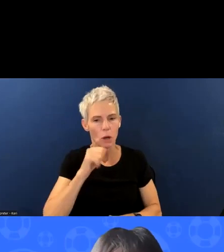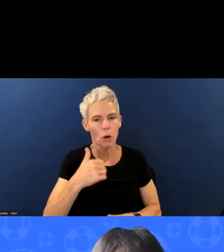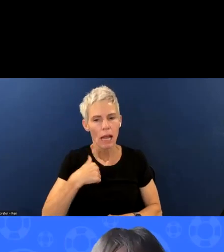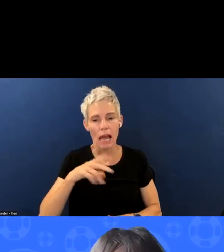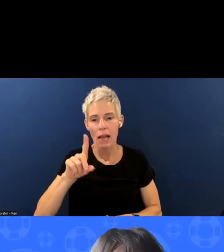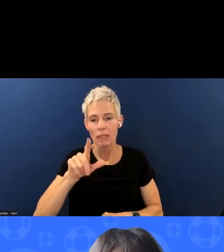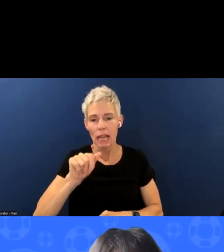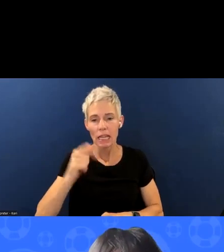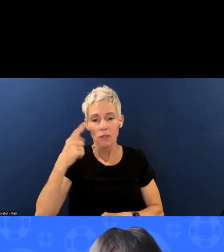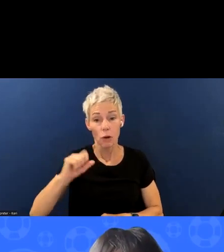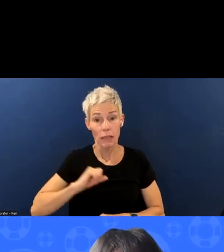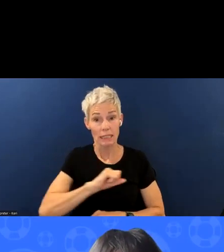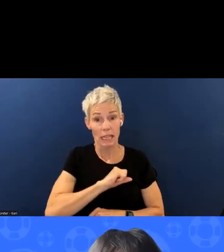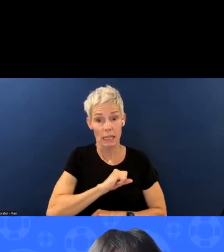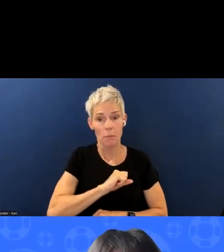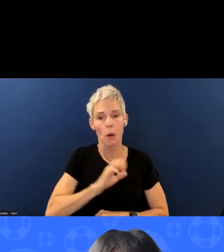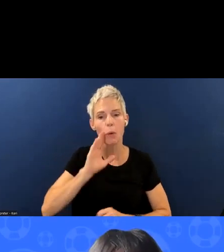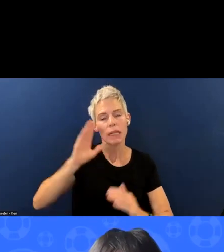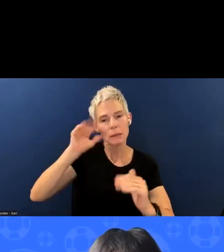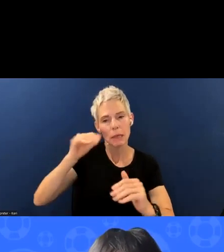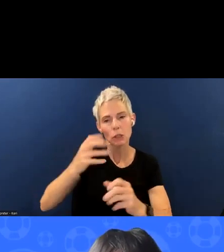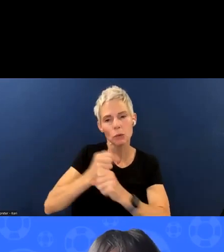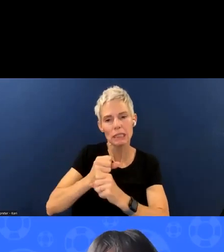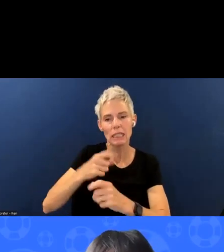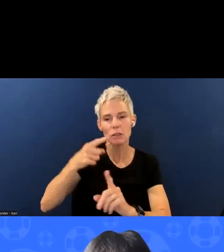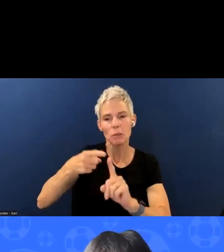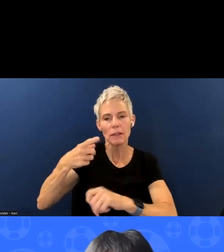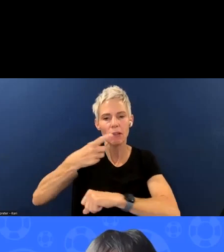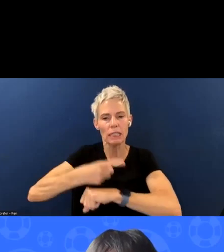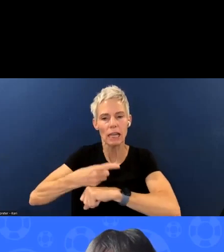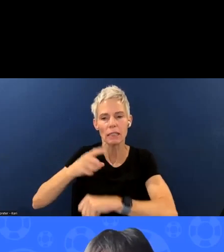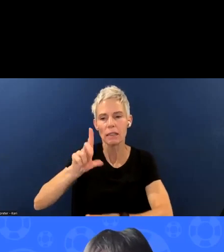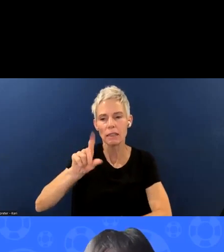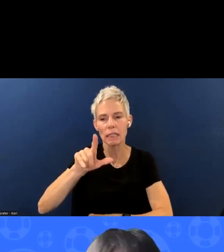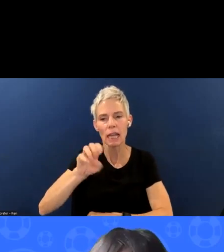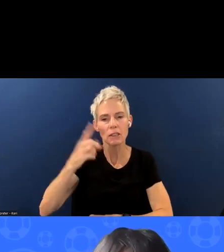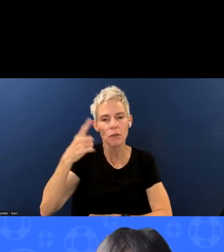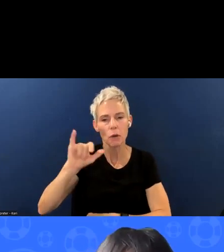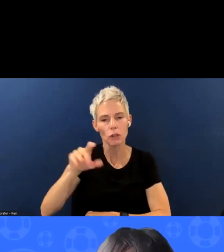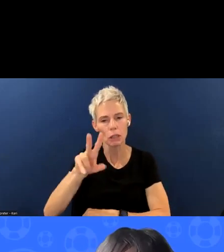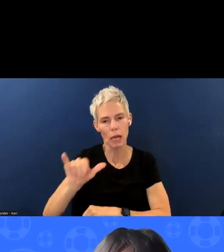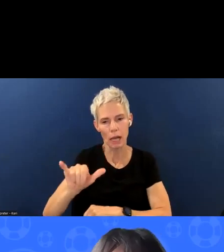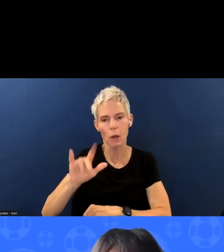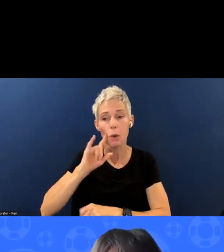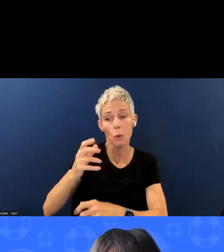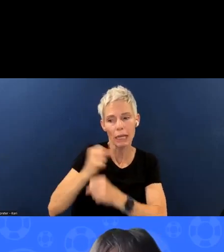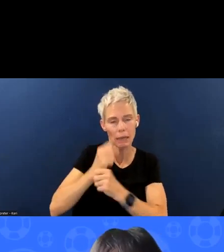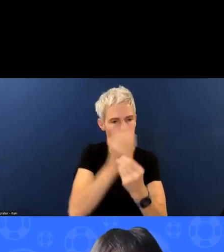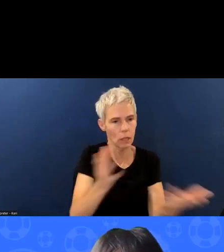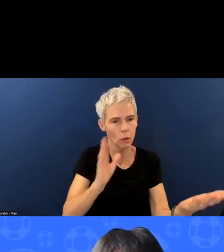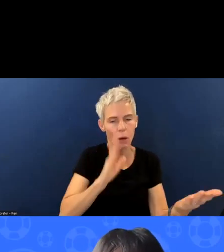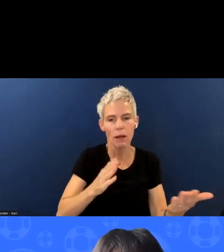yet for the Senate, but we're expecting dates for July. So we're going to keep an eye on that and update you all when we get that. Things have been